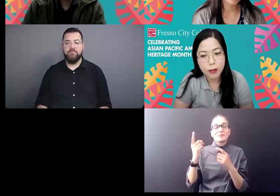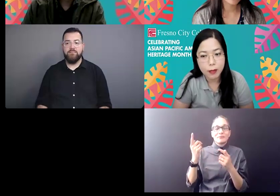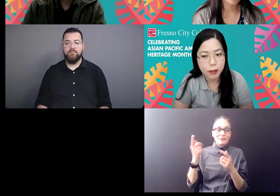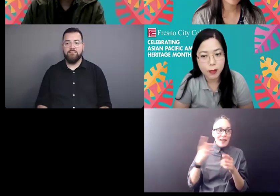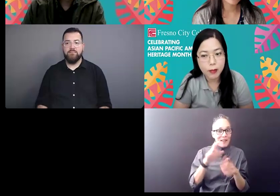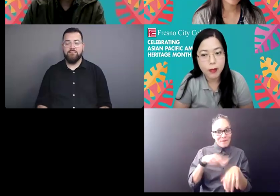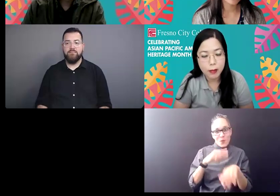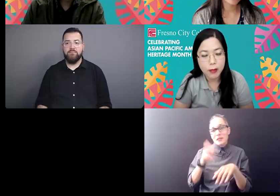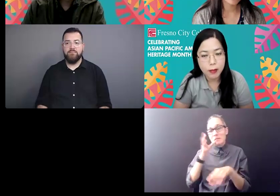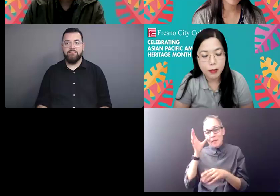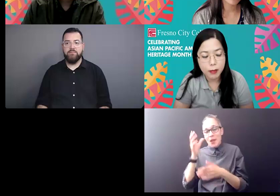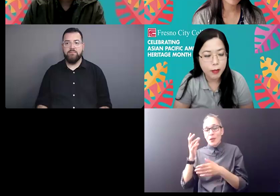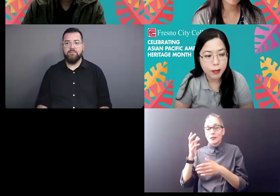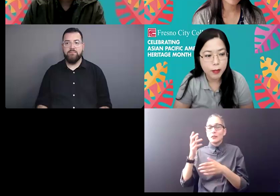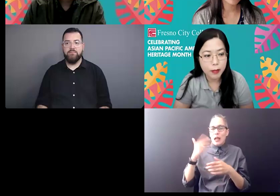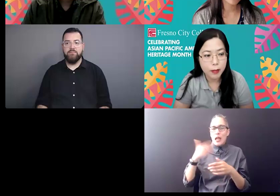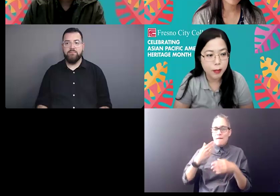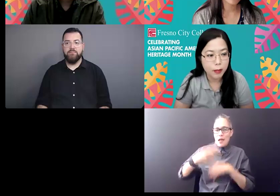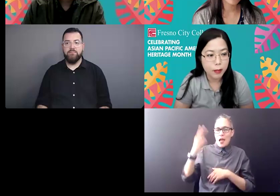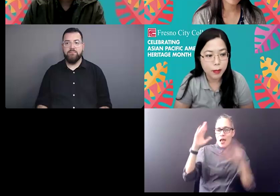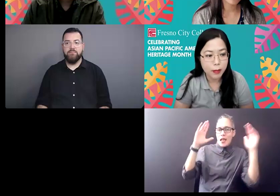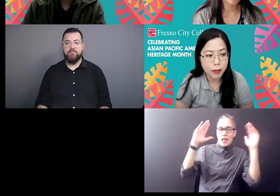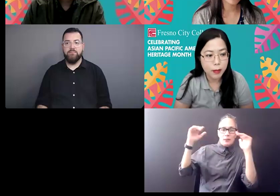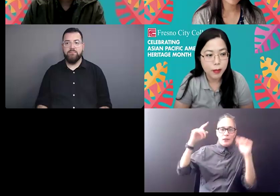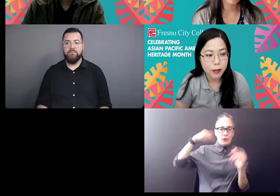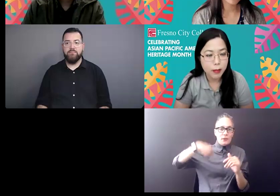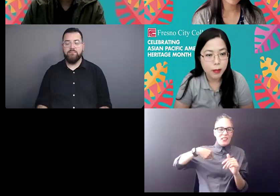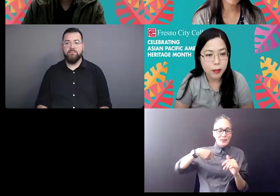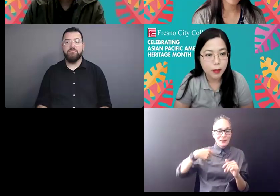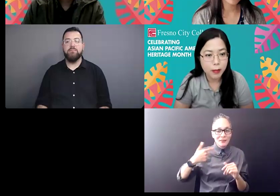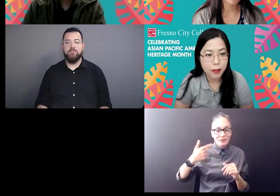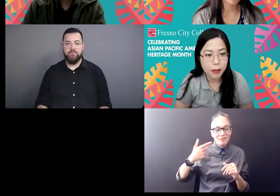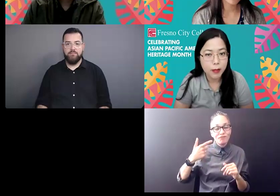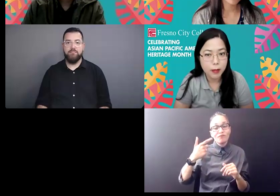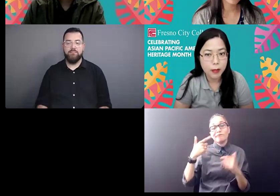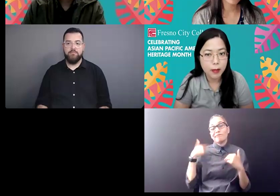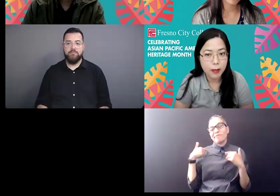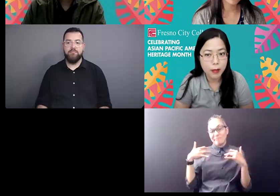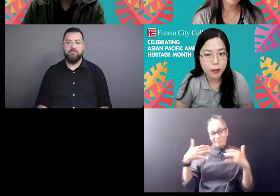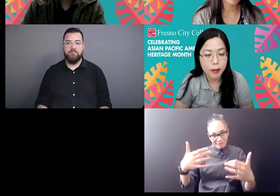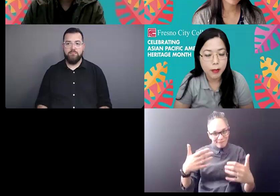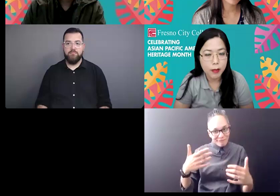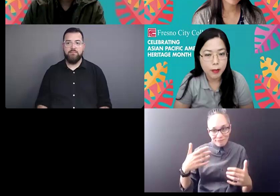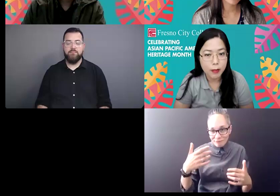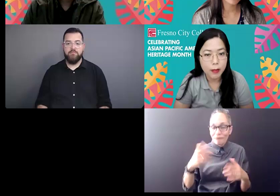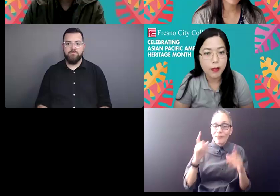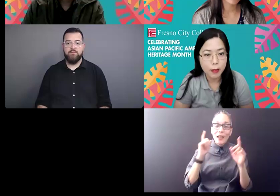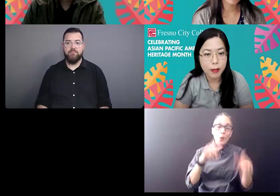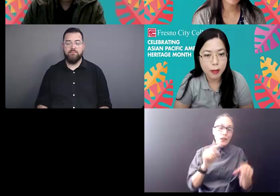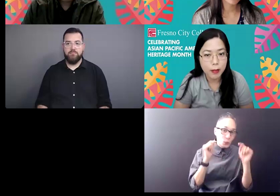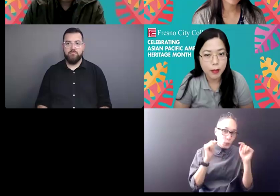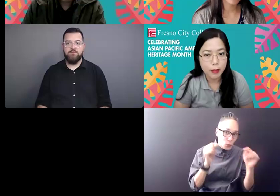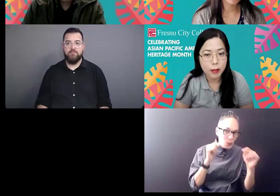you know, my family held me to like a very high standard. And so fast forward, I ultimately, I mean, I went to tutoring. I